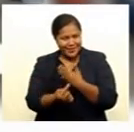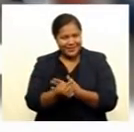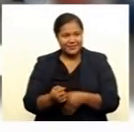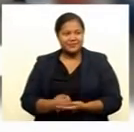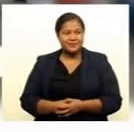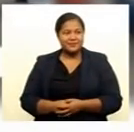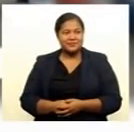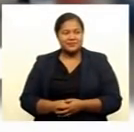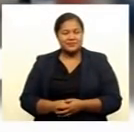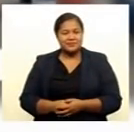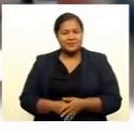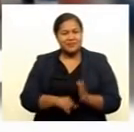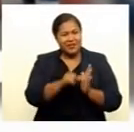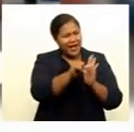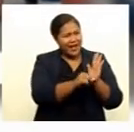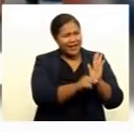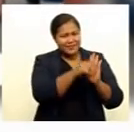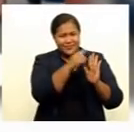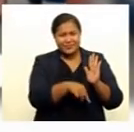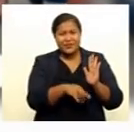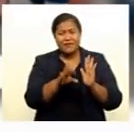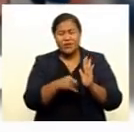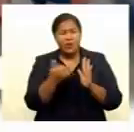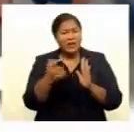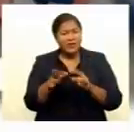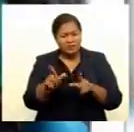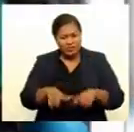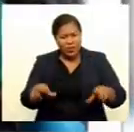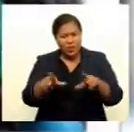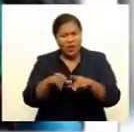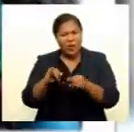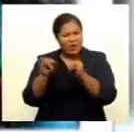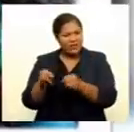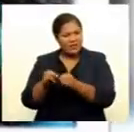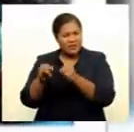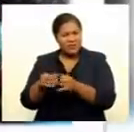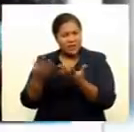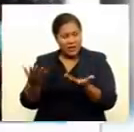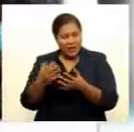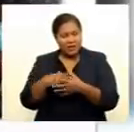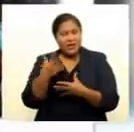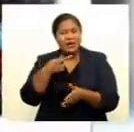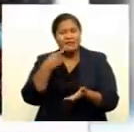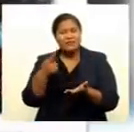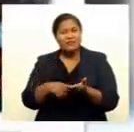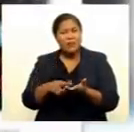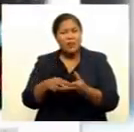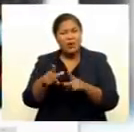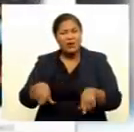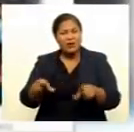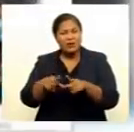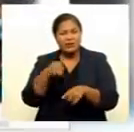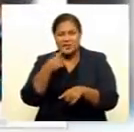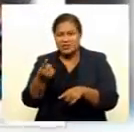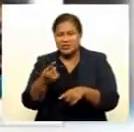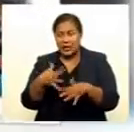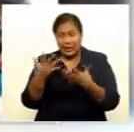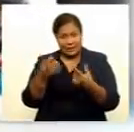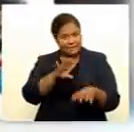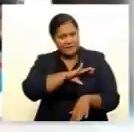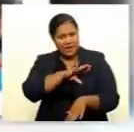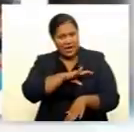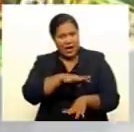article lacks corroboration from any local authority or individual and quotes local reports as saying there are mounting fears of